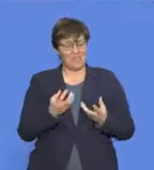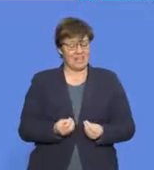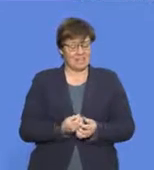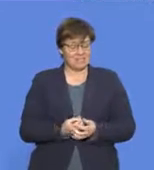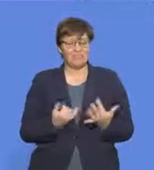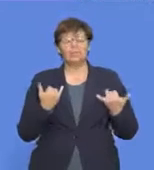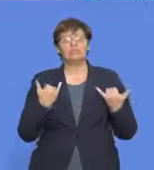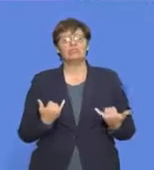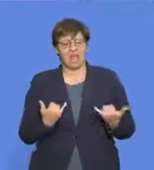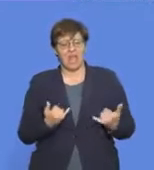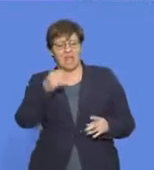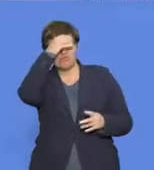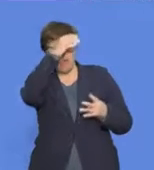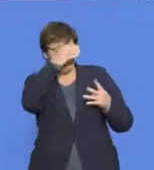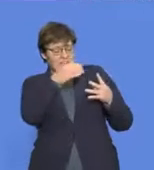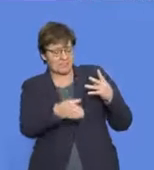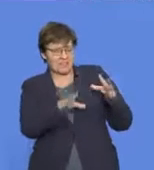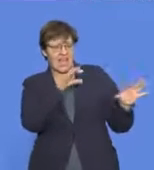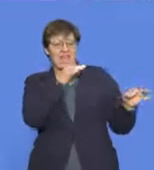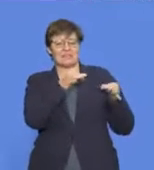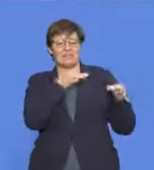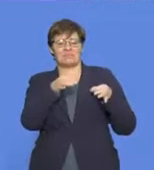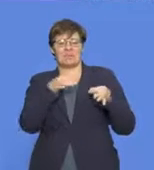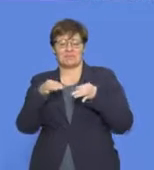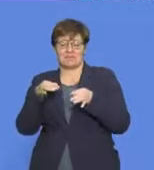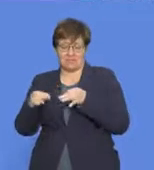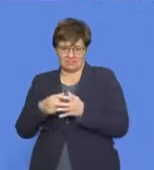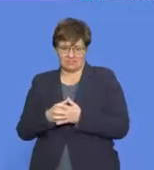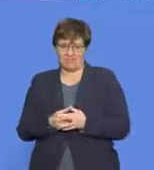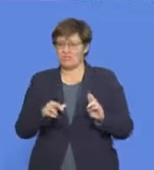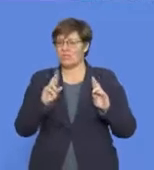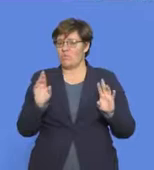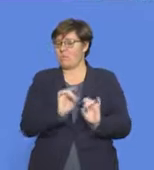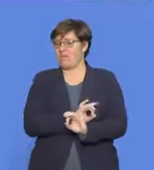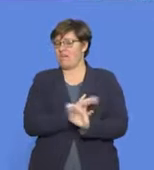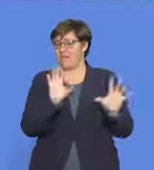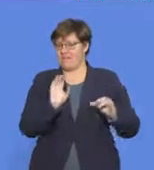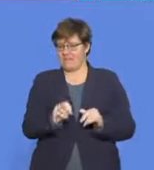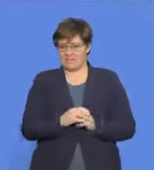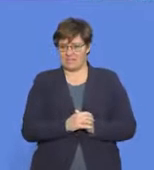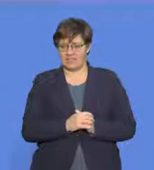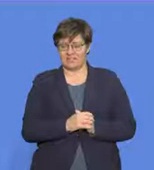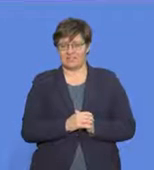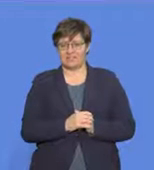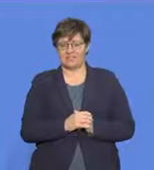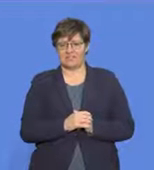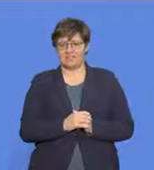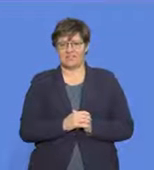to unpack a few of the concepts, so hopefully it becomes a bit clearer.